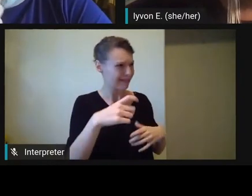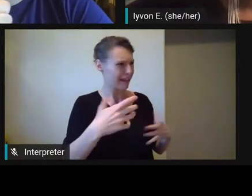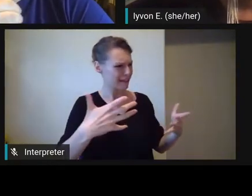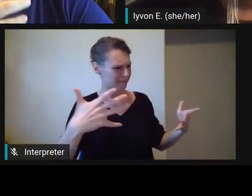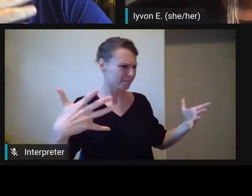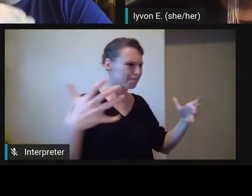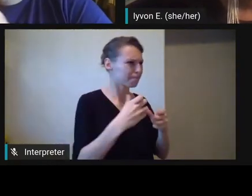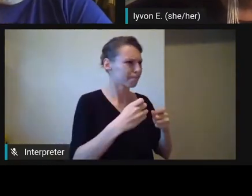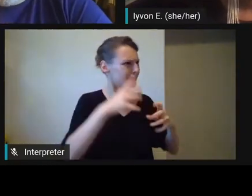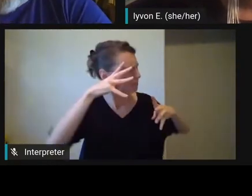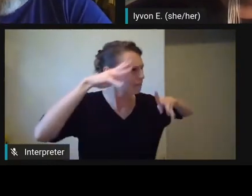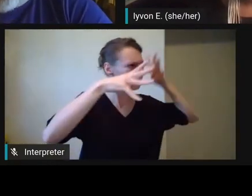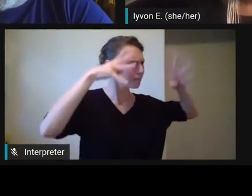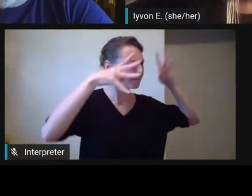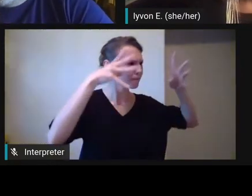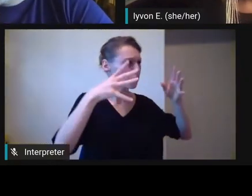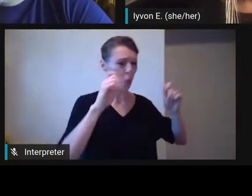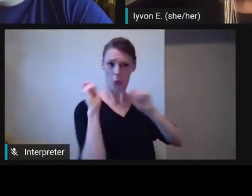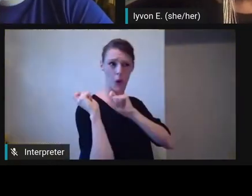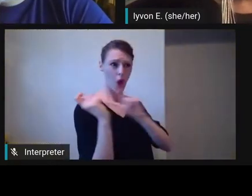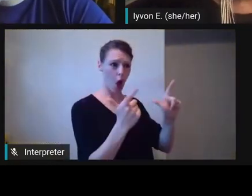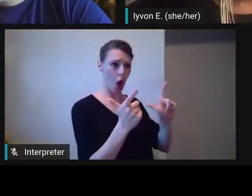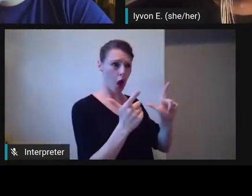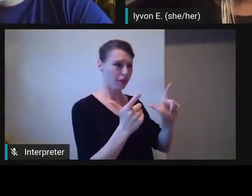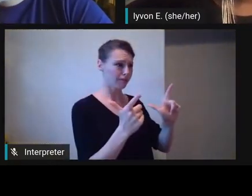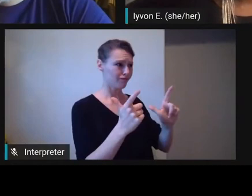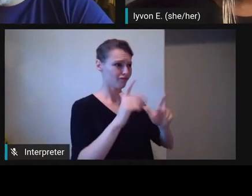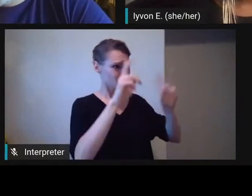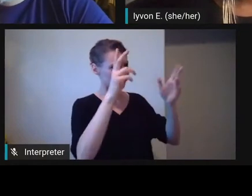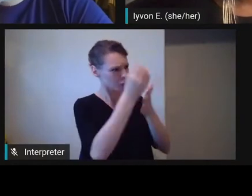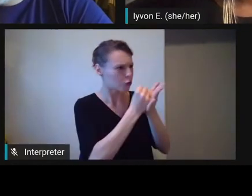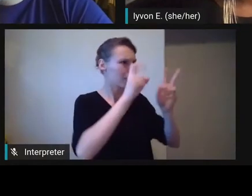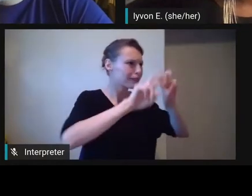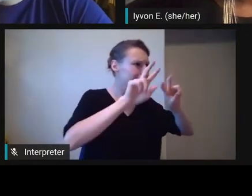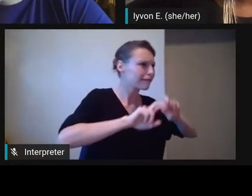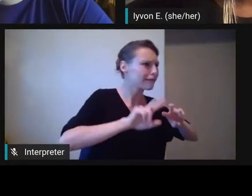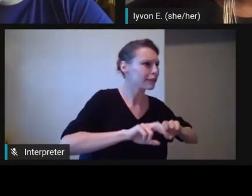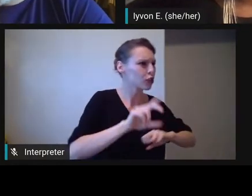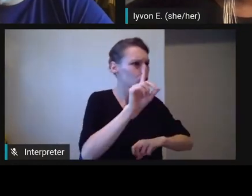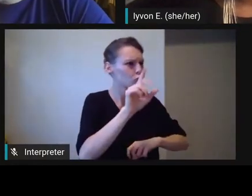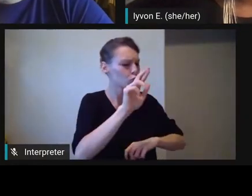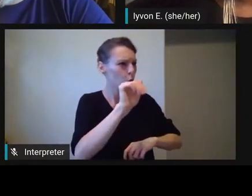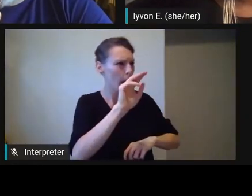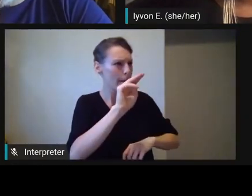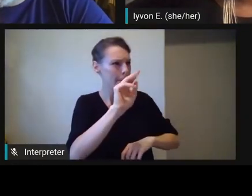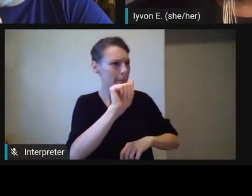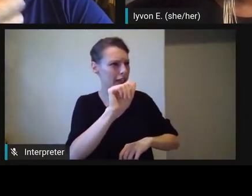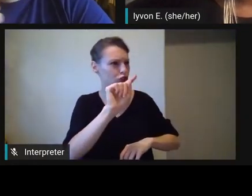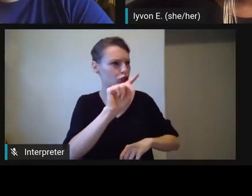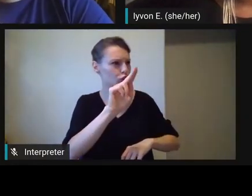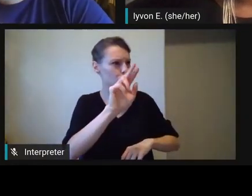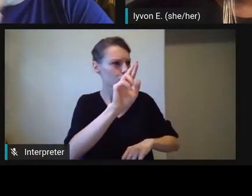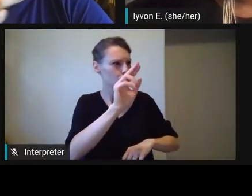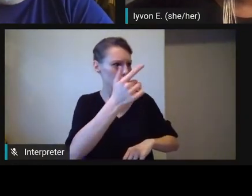exception. Right. We are all dramaturgs, and I think there's something important about, you know,